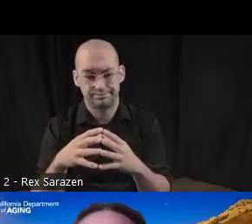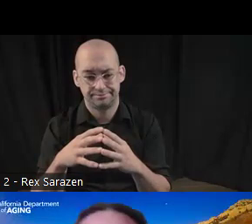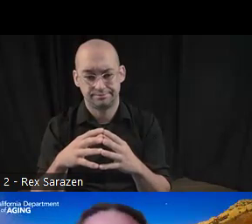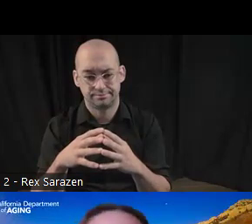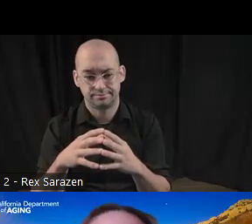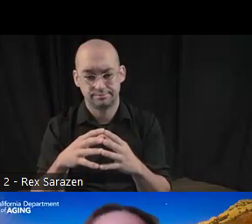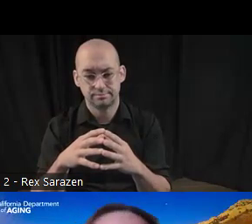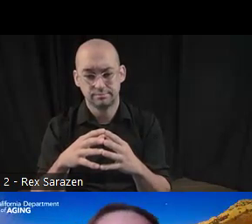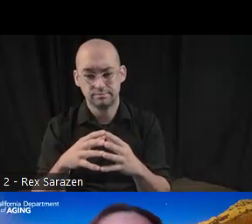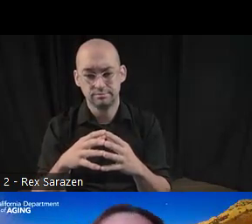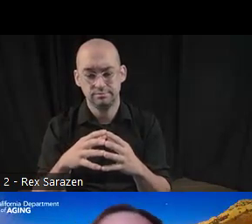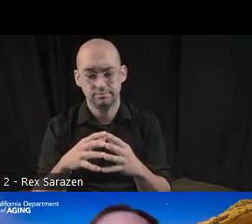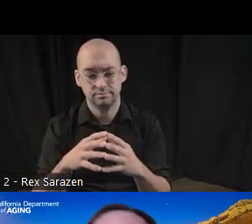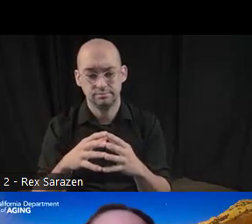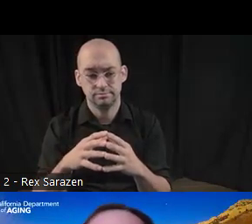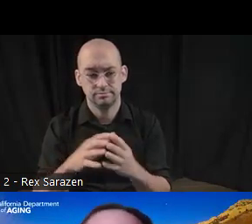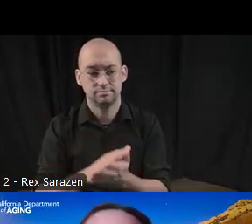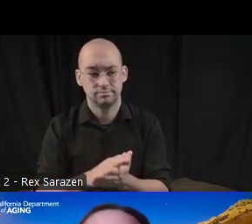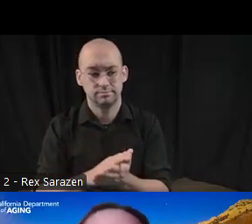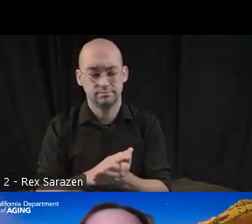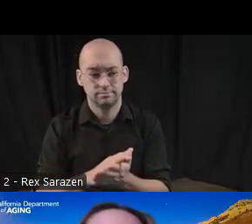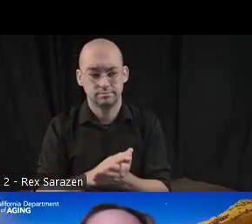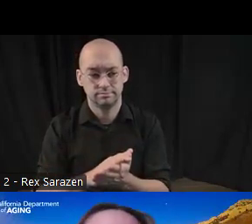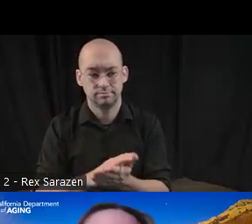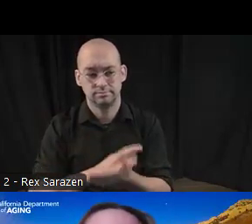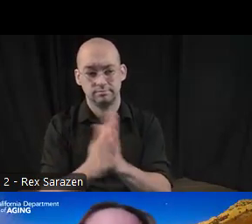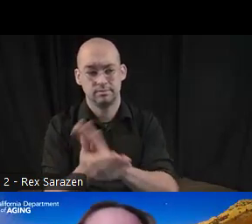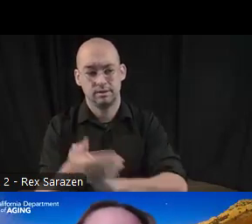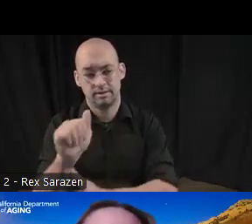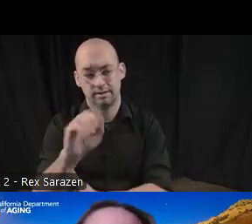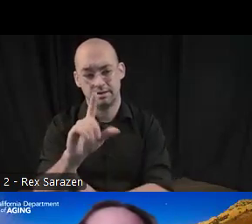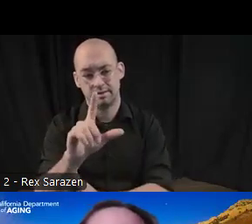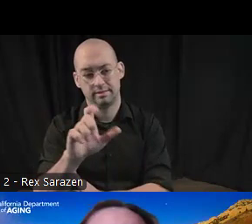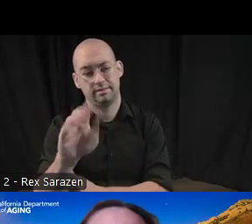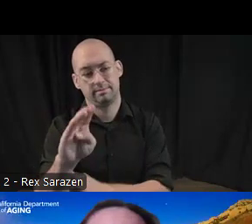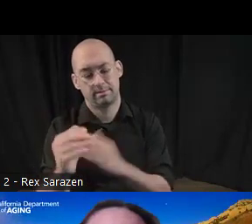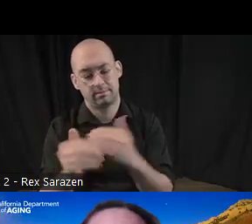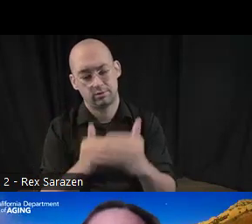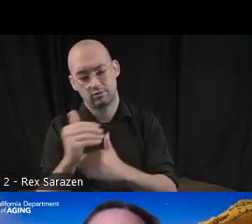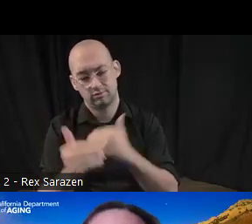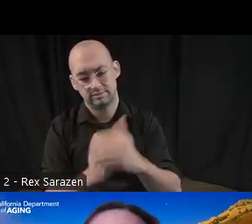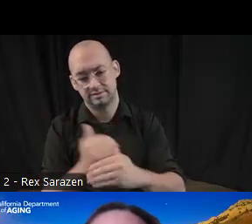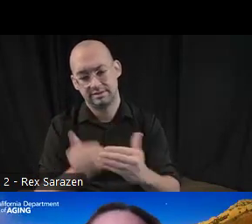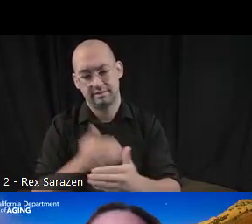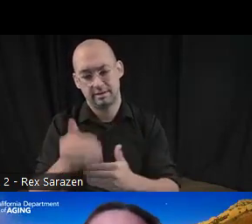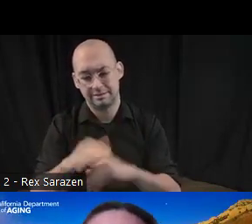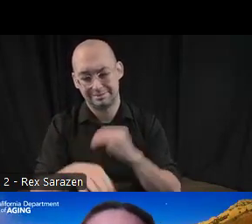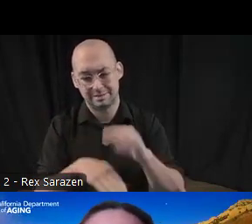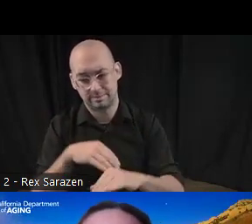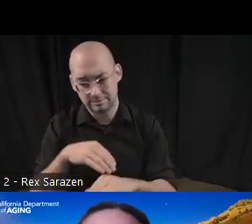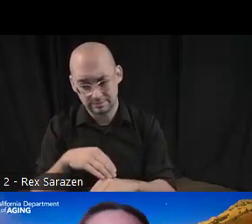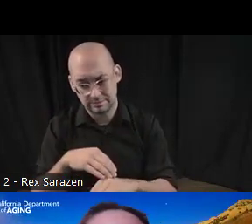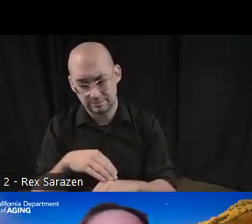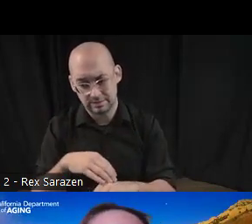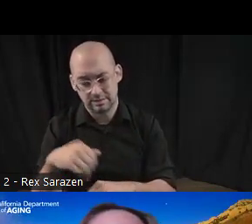diving into the ADLI progress and next steps. And then we'll also hear from, our ADLI subwork